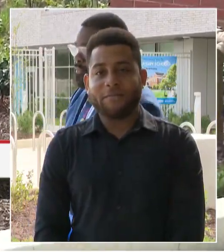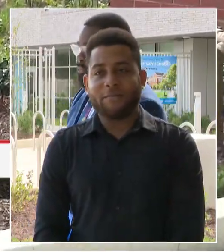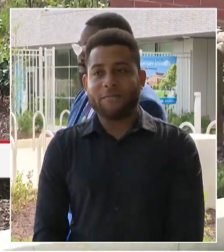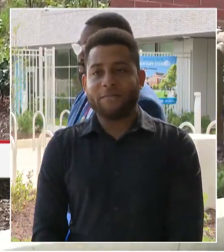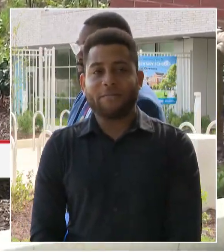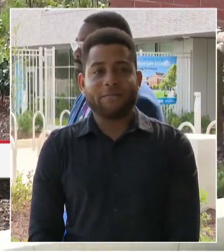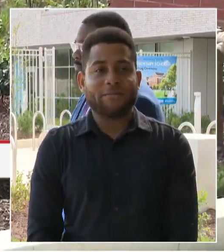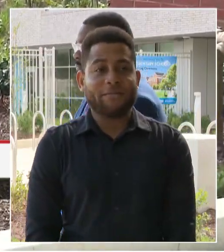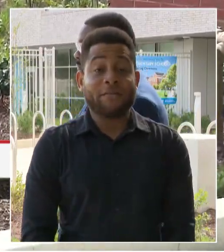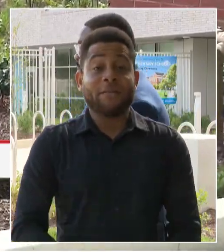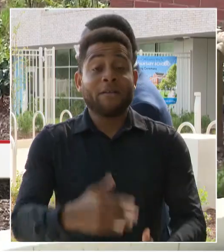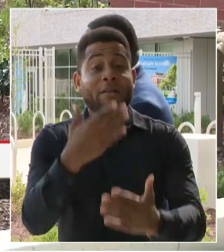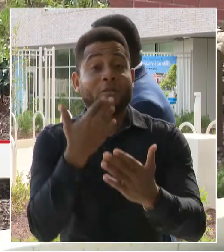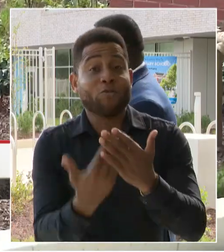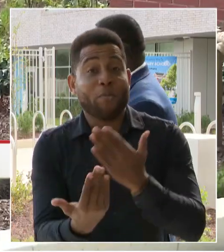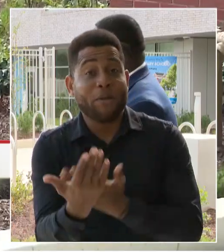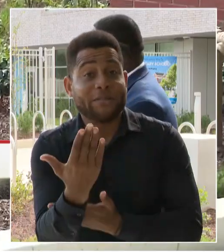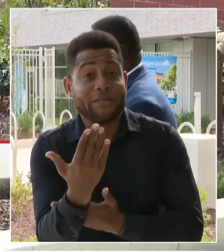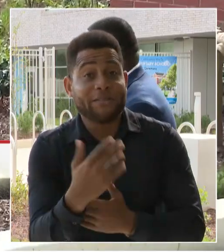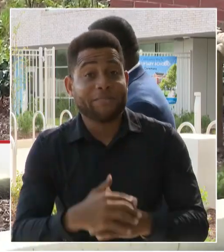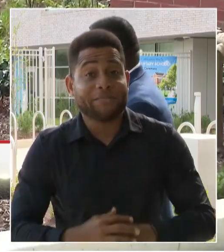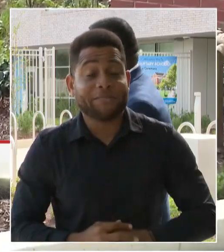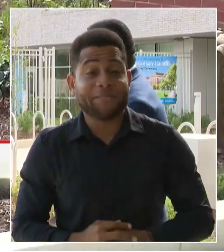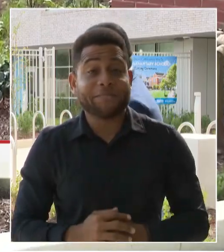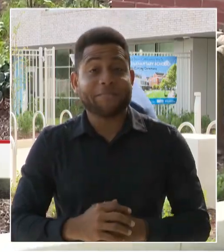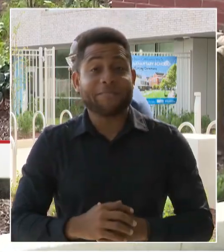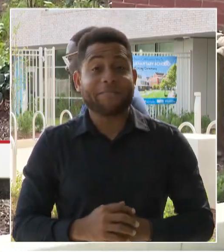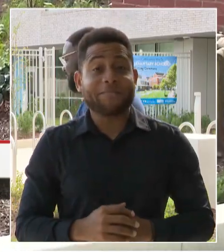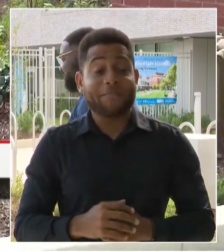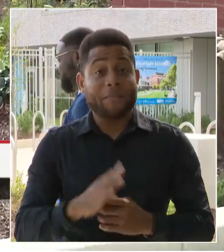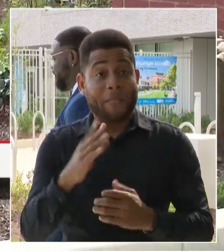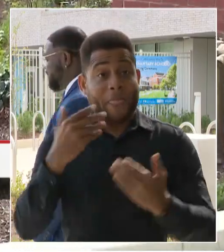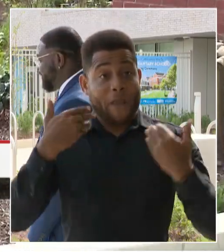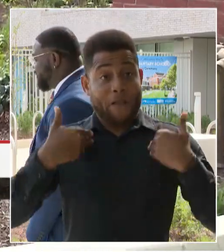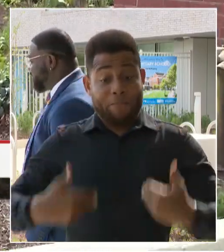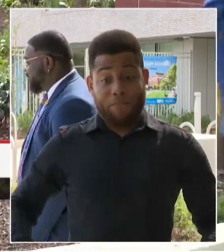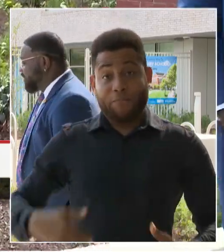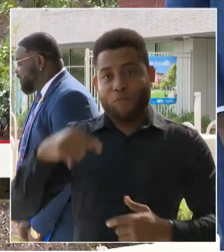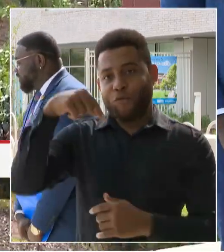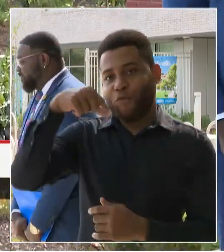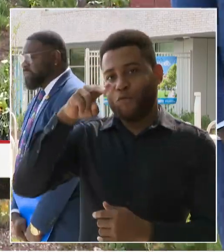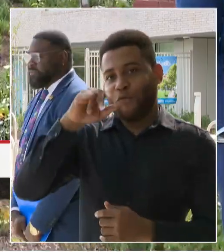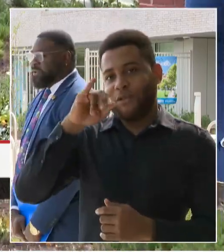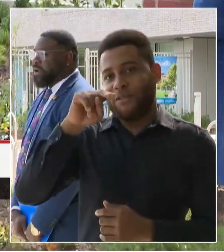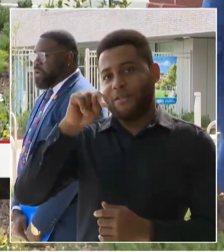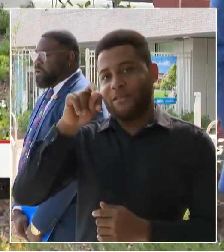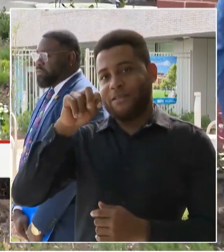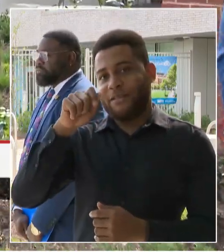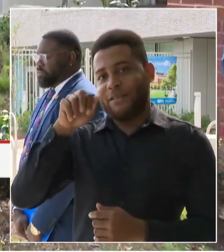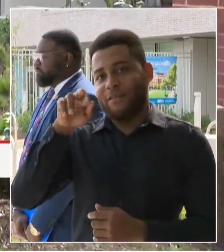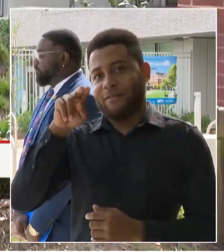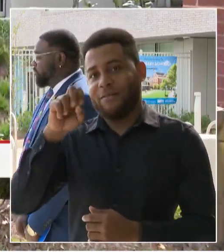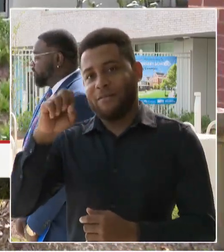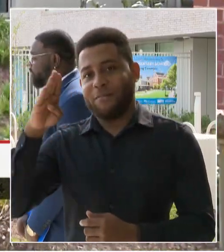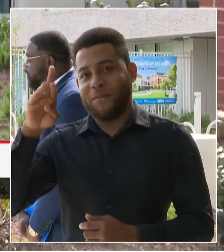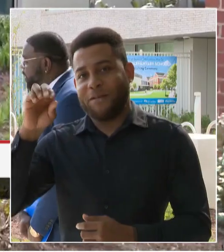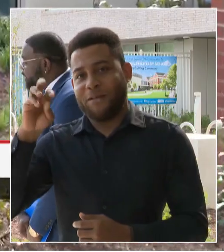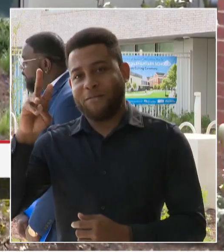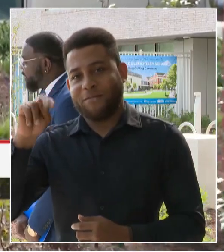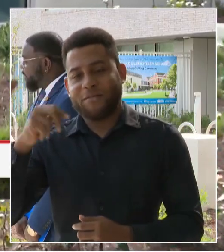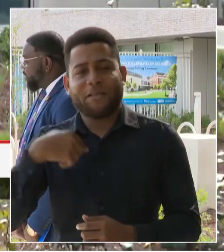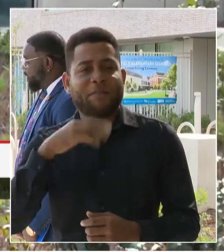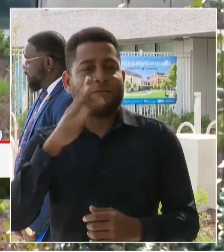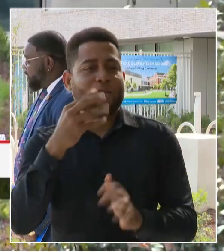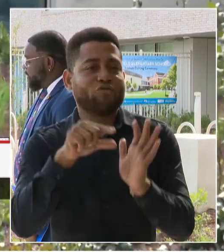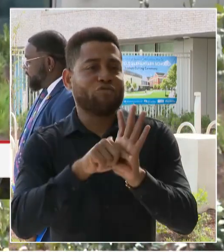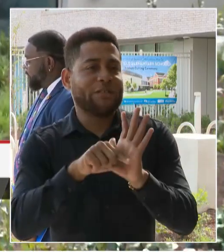Good morning. Good morning. My name is Quintars Brown, and I'm a fourth grader here at Garfield Elementary School. There is